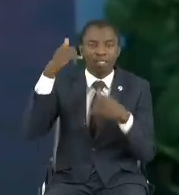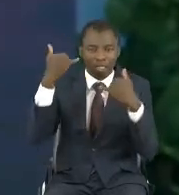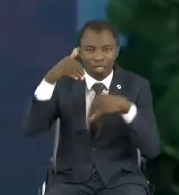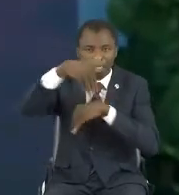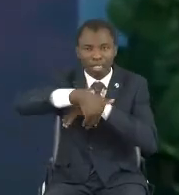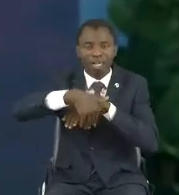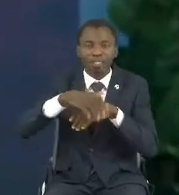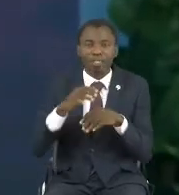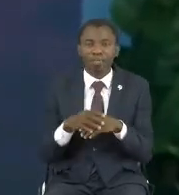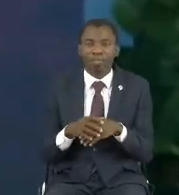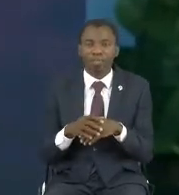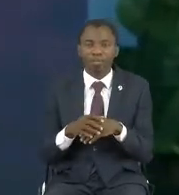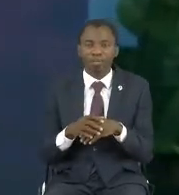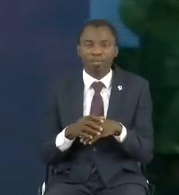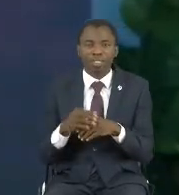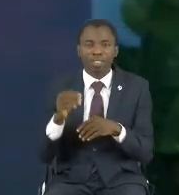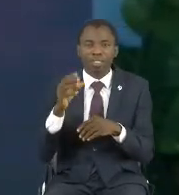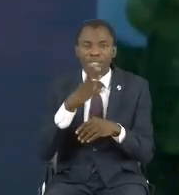imagine ants